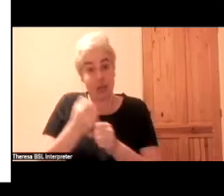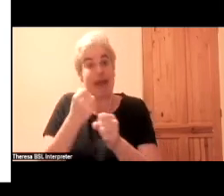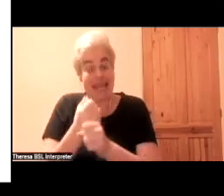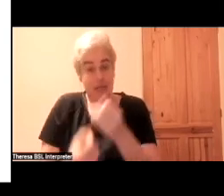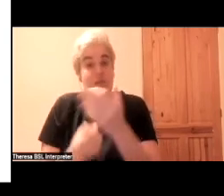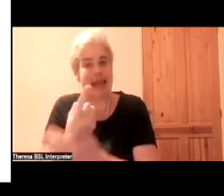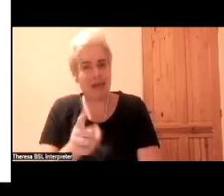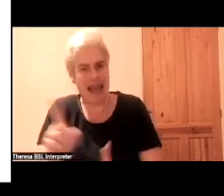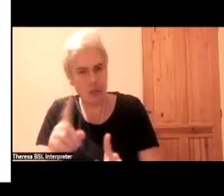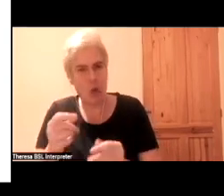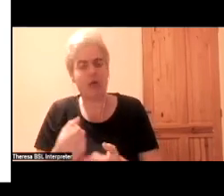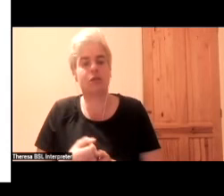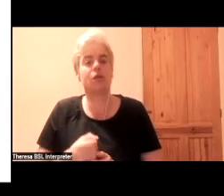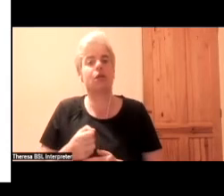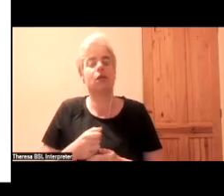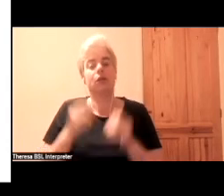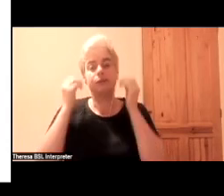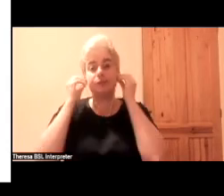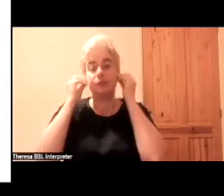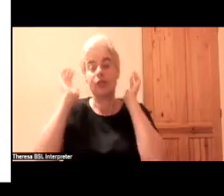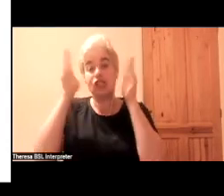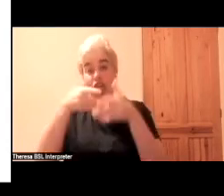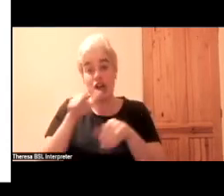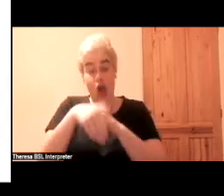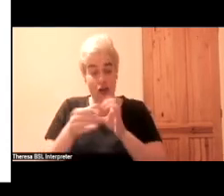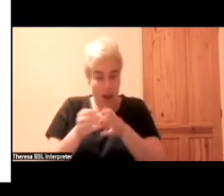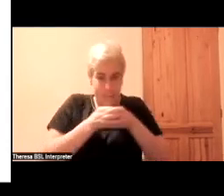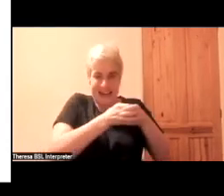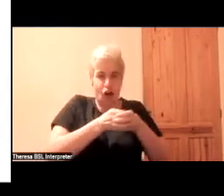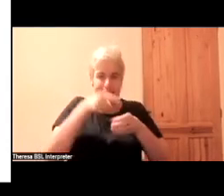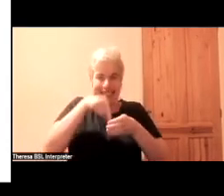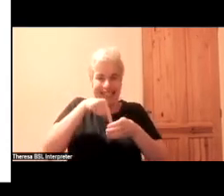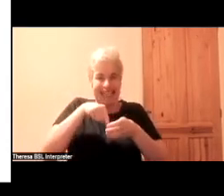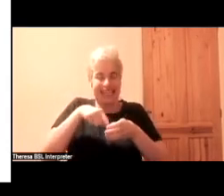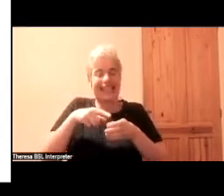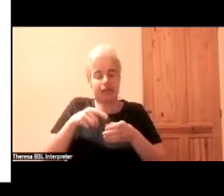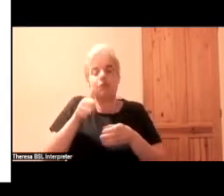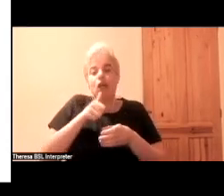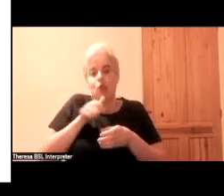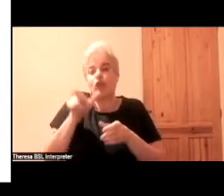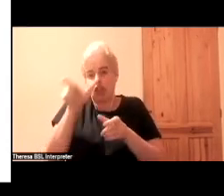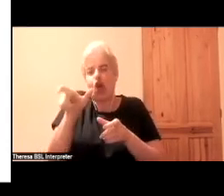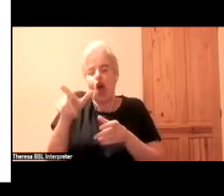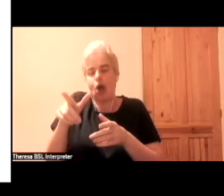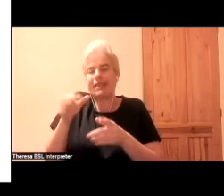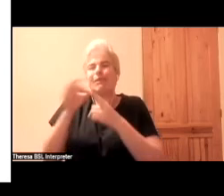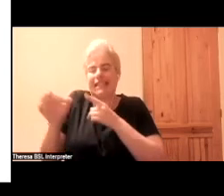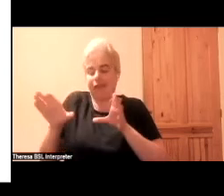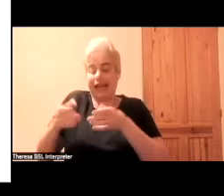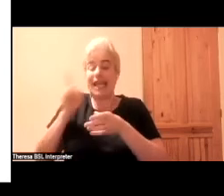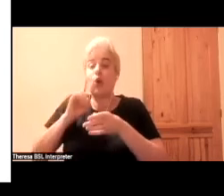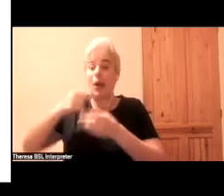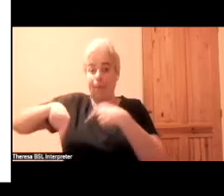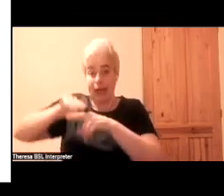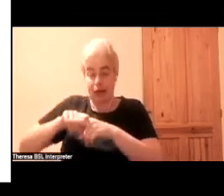place, where the concerns of a minority, and I use that term advisedly, as women are